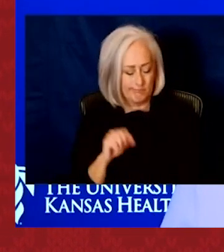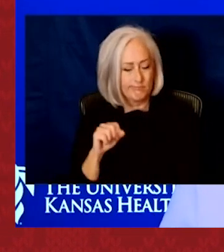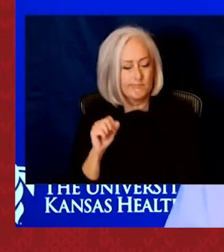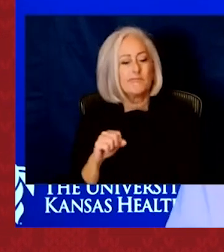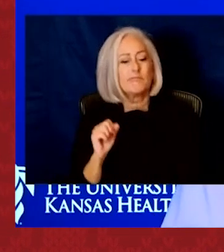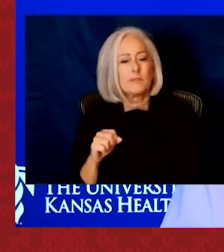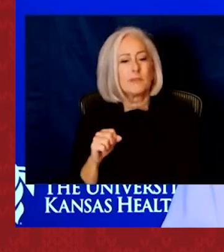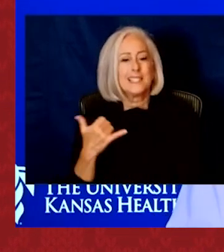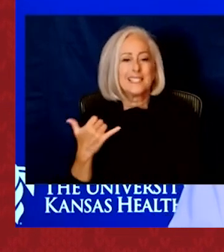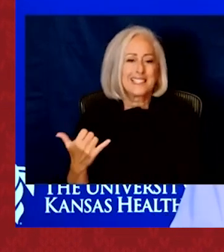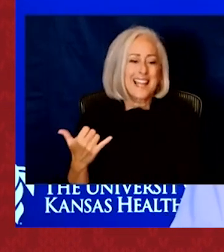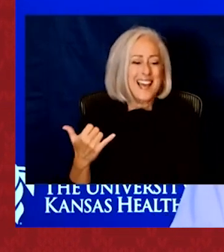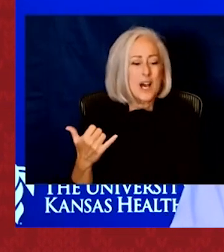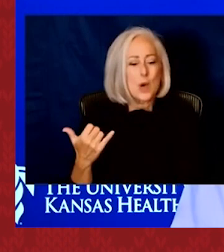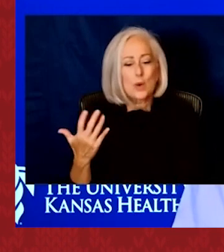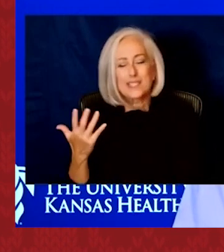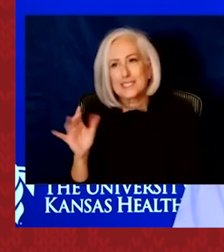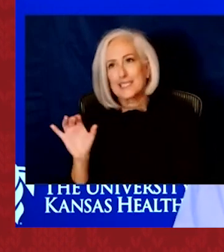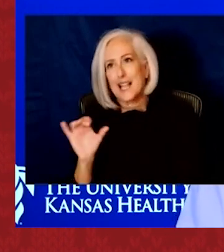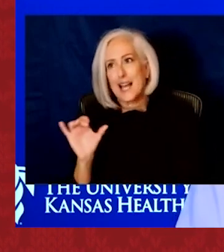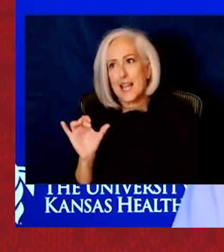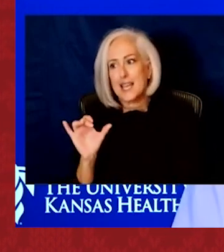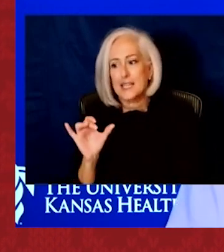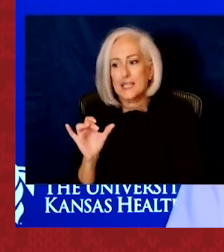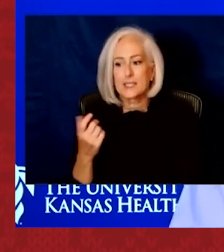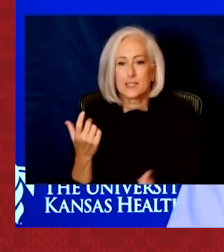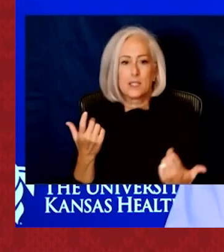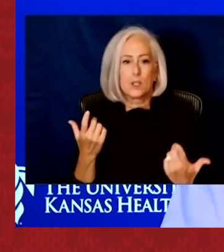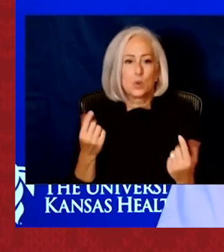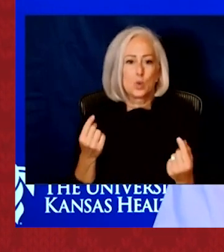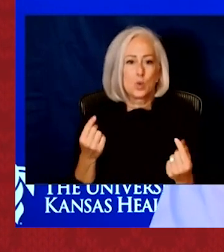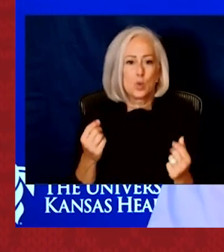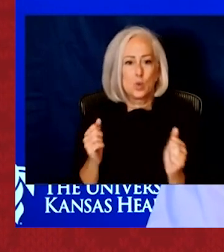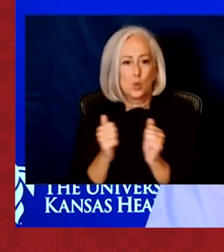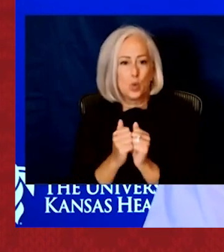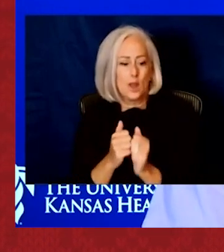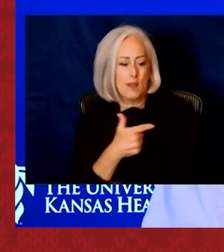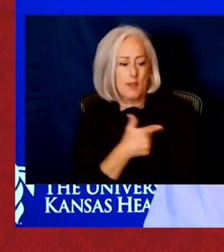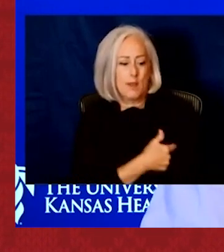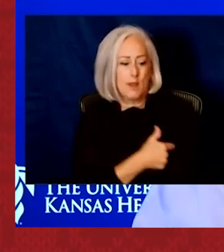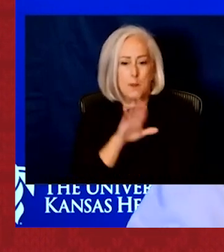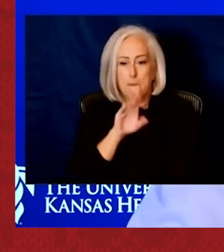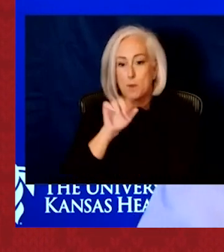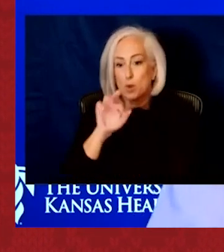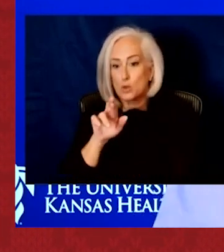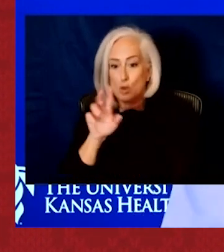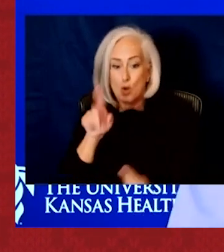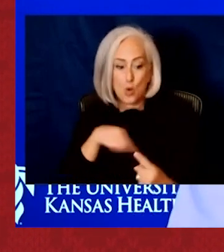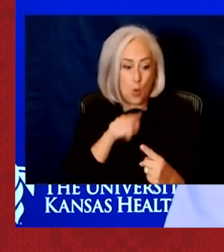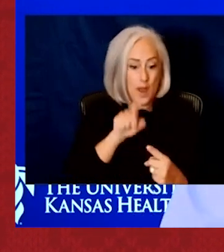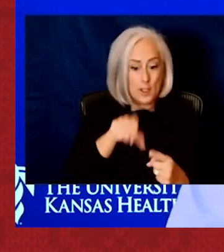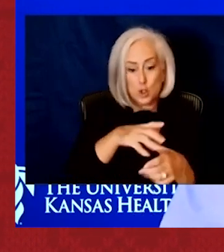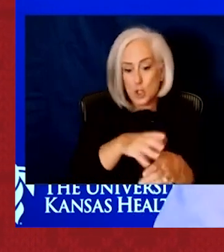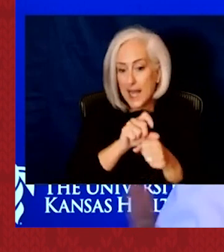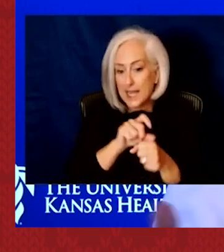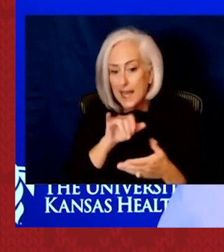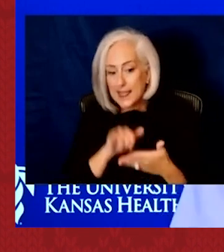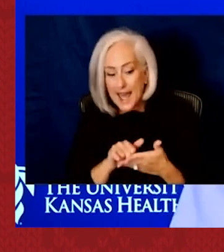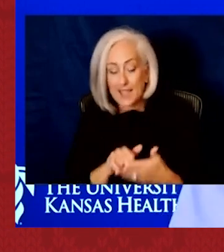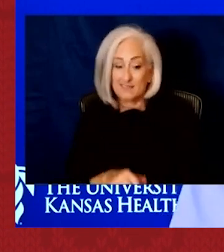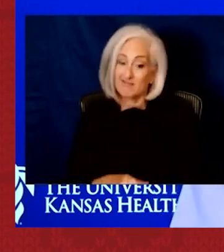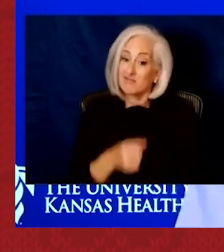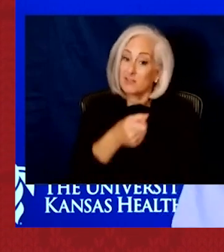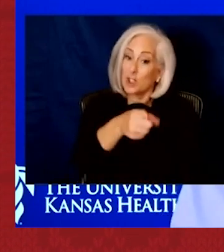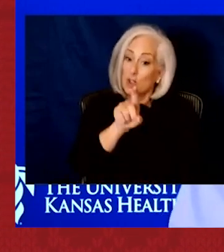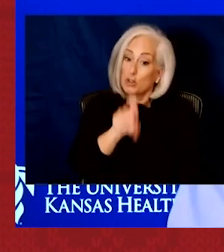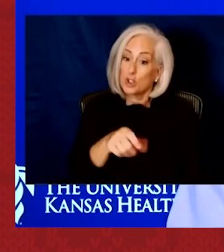duck period as far as boosters, because there's a lot of questions, when should I get my booster? Really should have had that, if you are 50 and